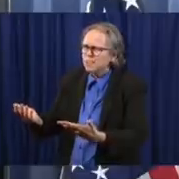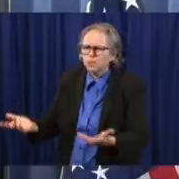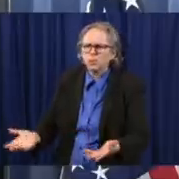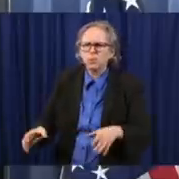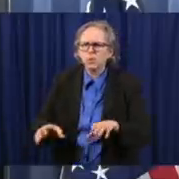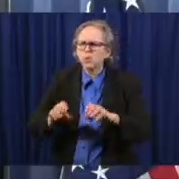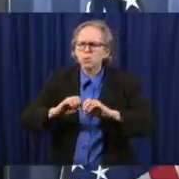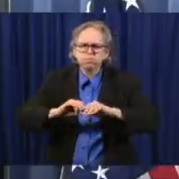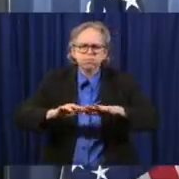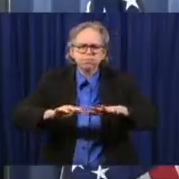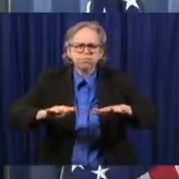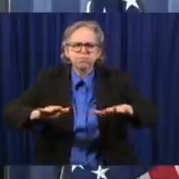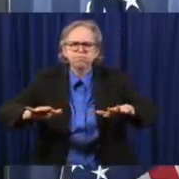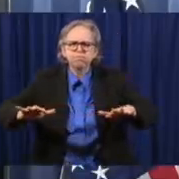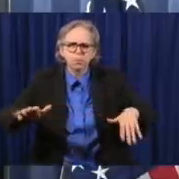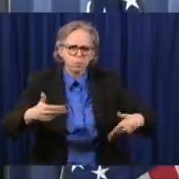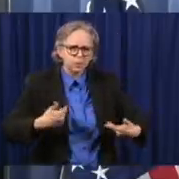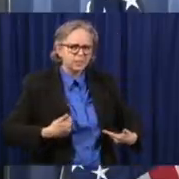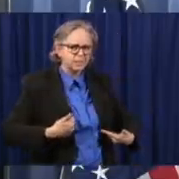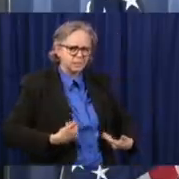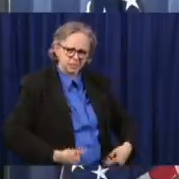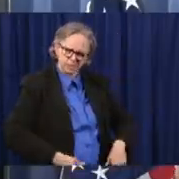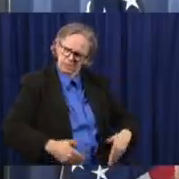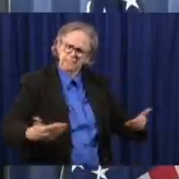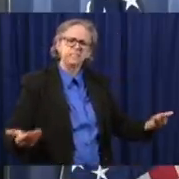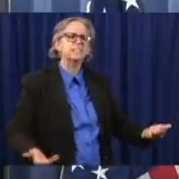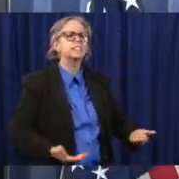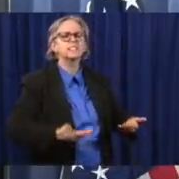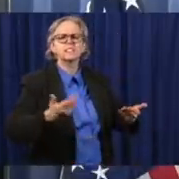we stand today.